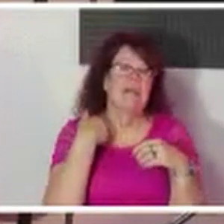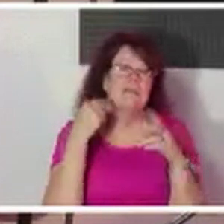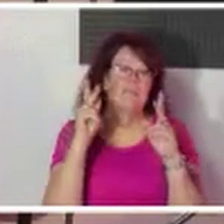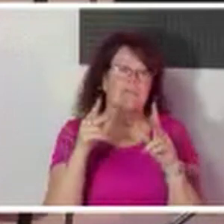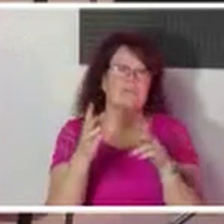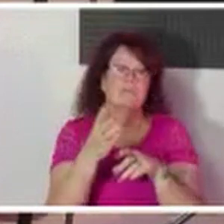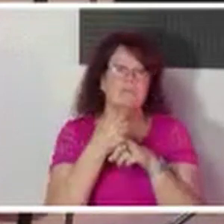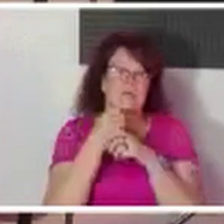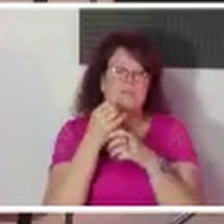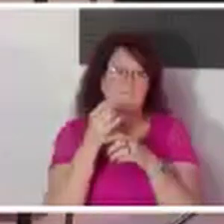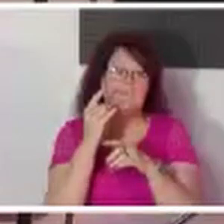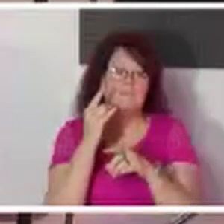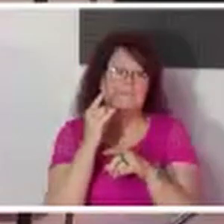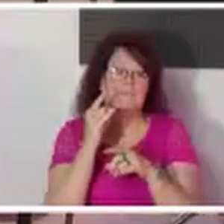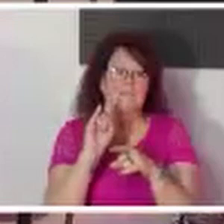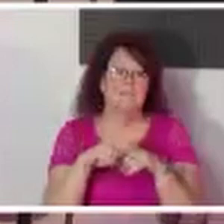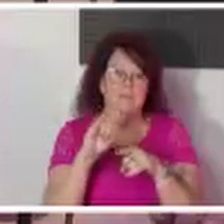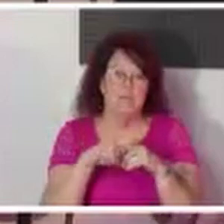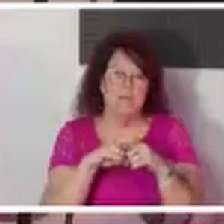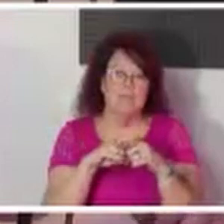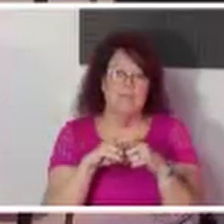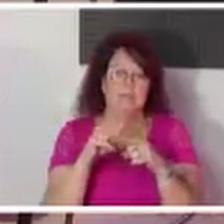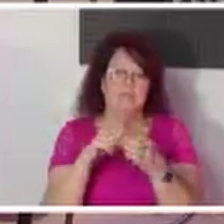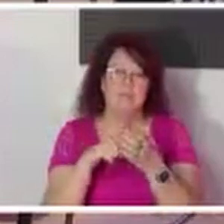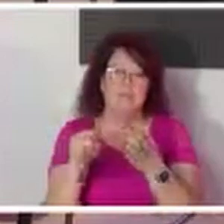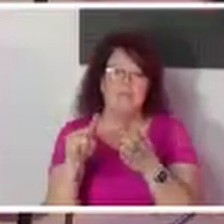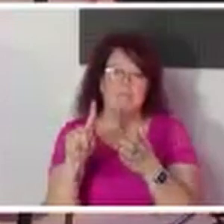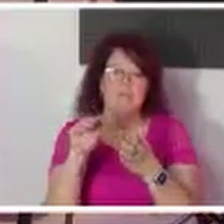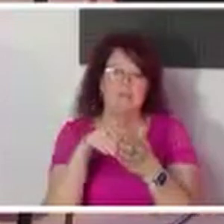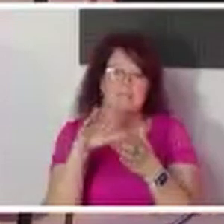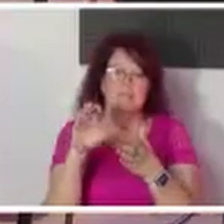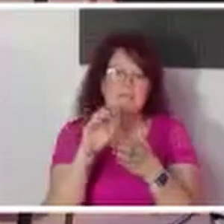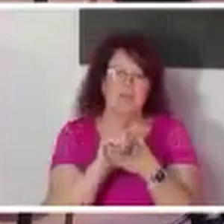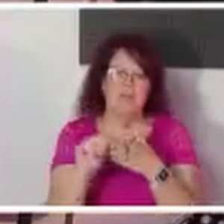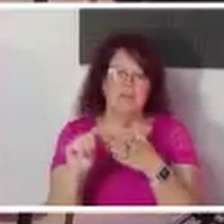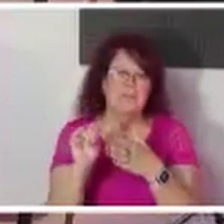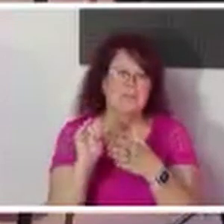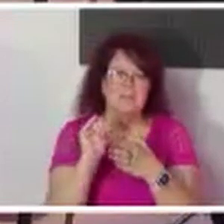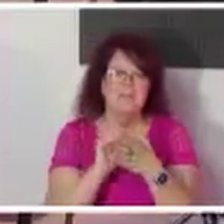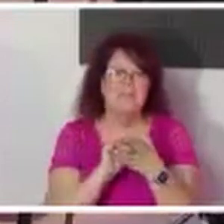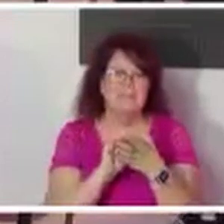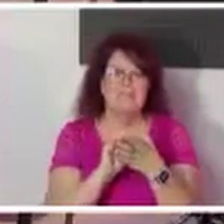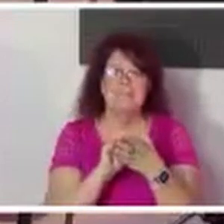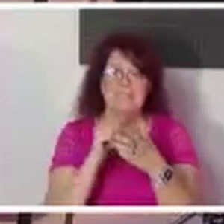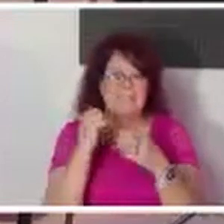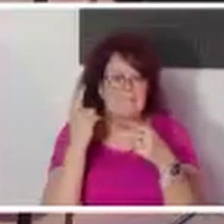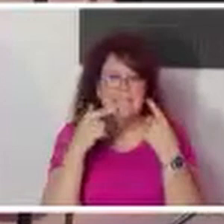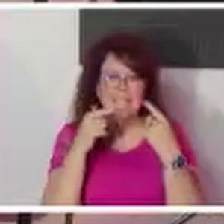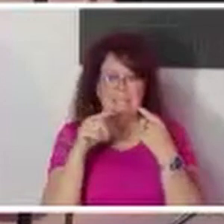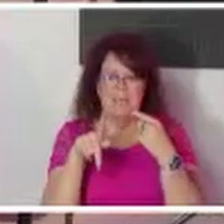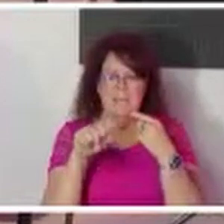a pack of cigarettes and their bond was set at $1,500. So things like that in itself, like petty